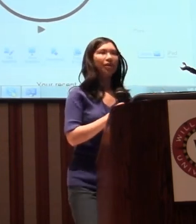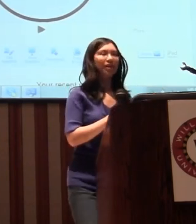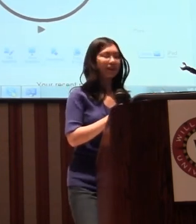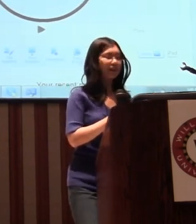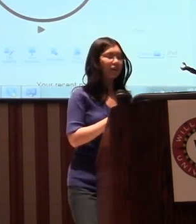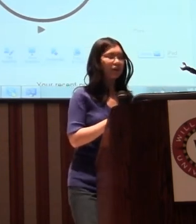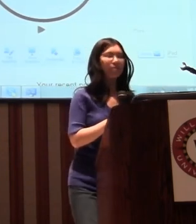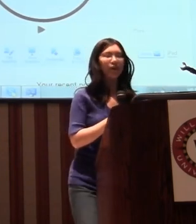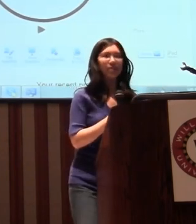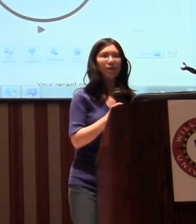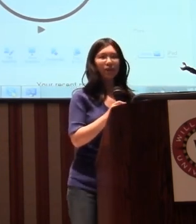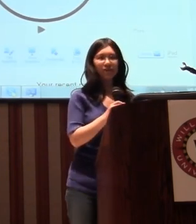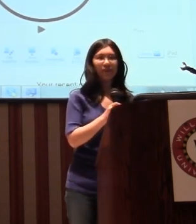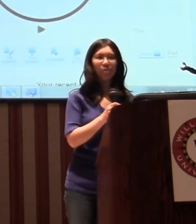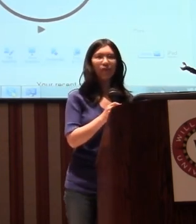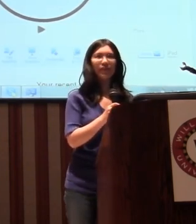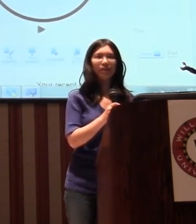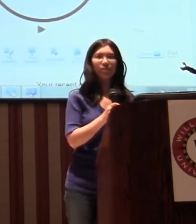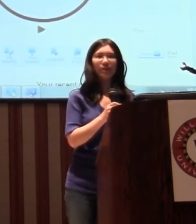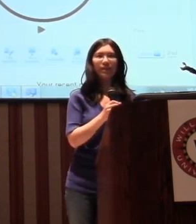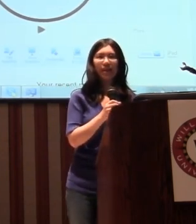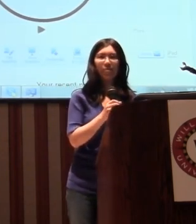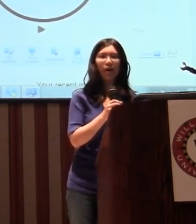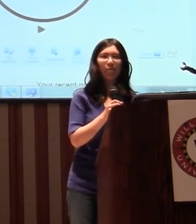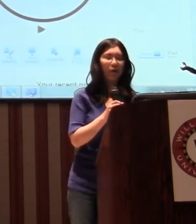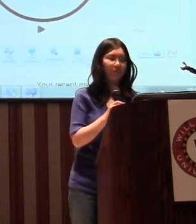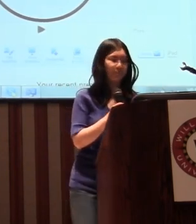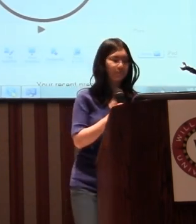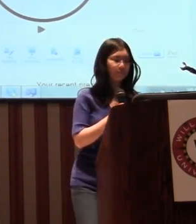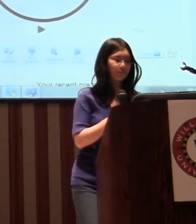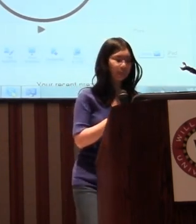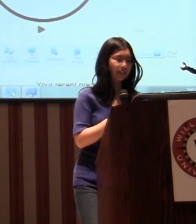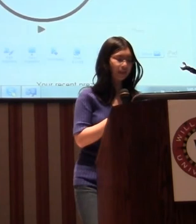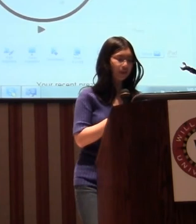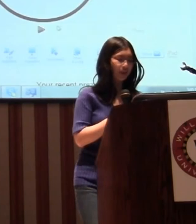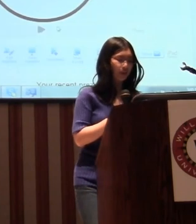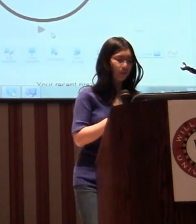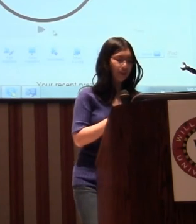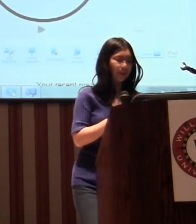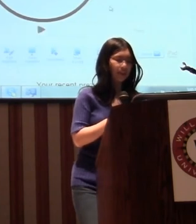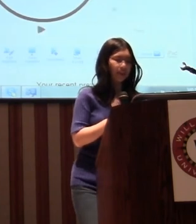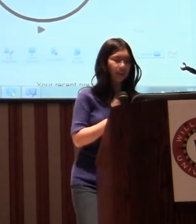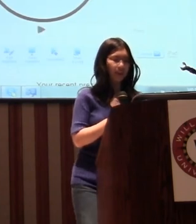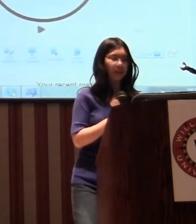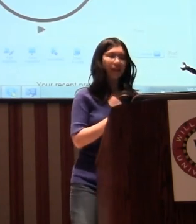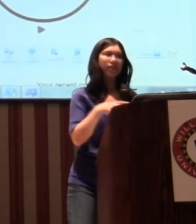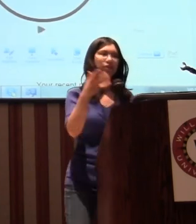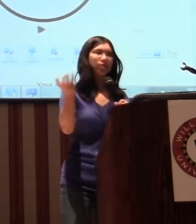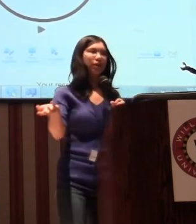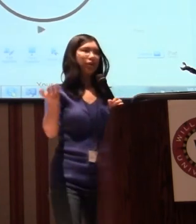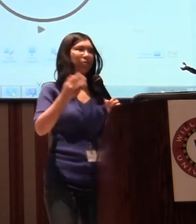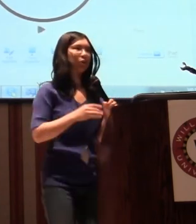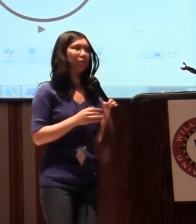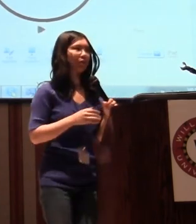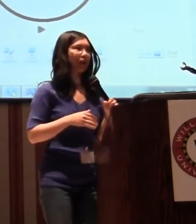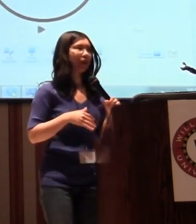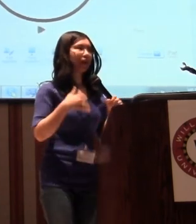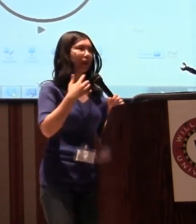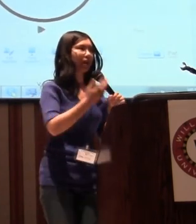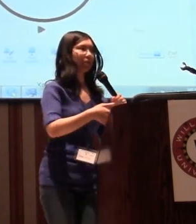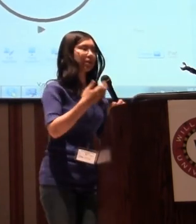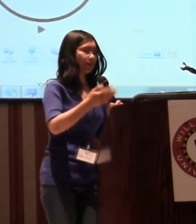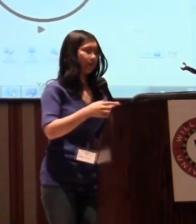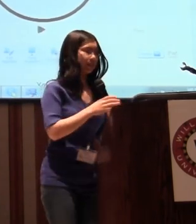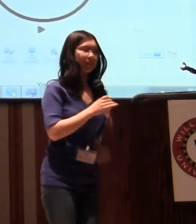some of the things we'll talk about here can encourage participation and really motivate students to take part more. Now, one thing that I'd love to hear from you before